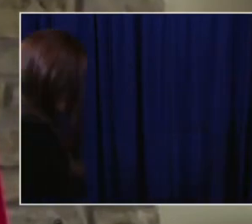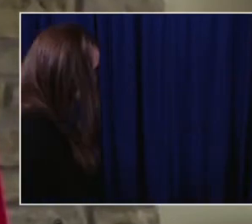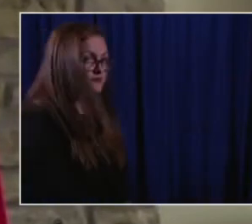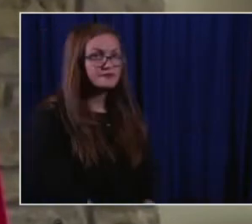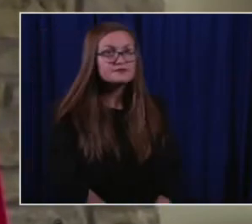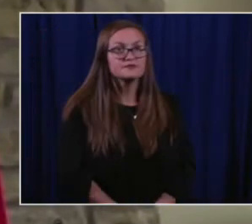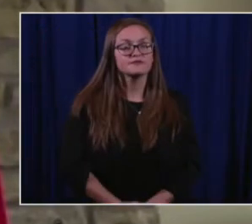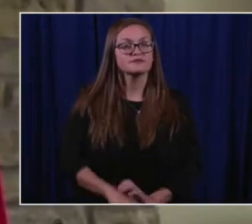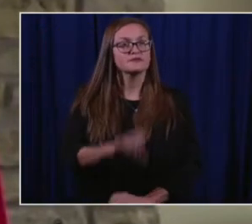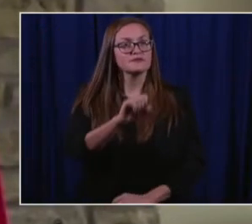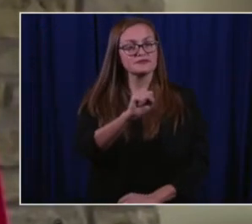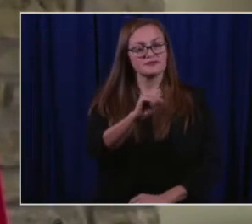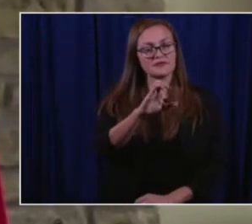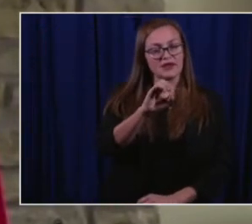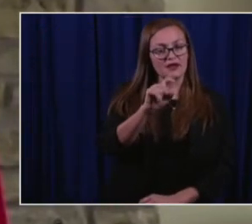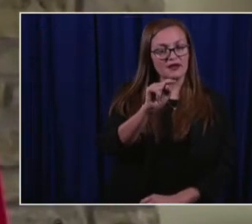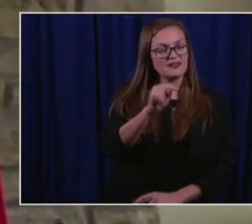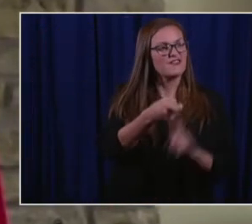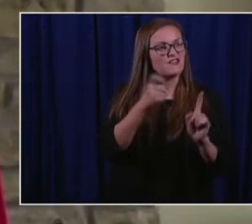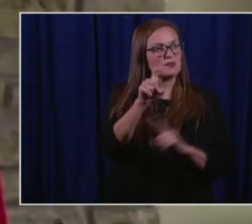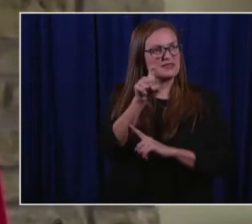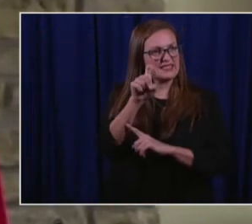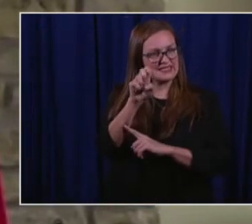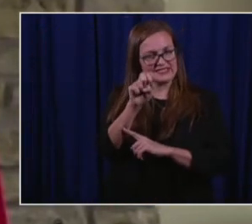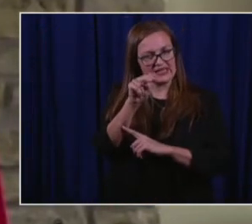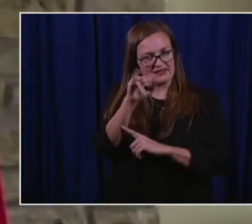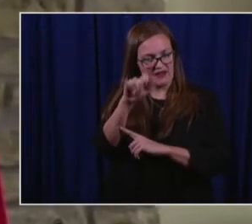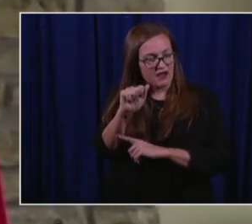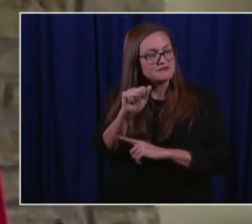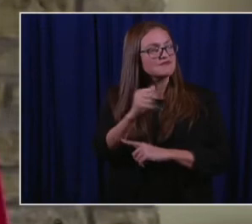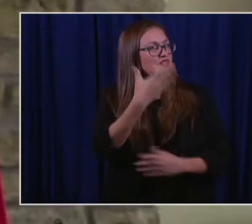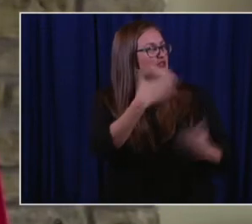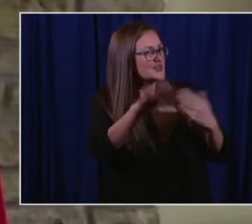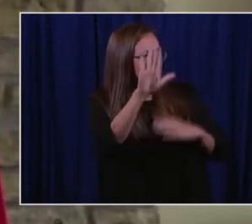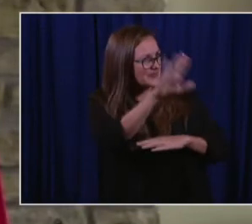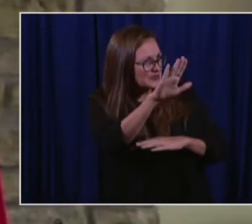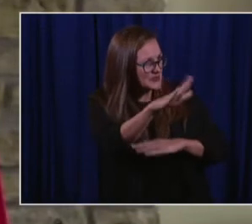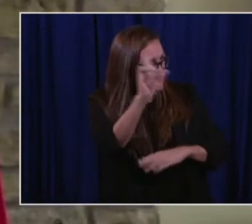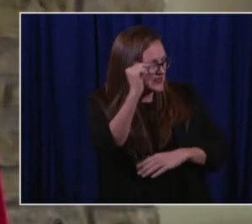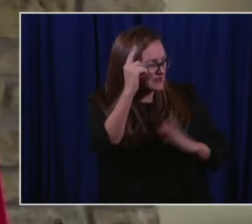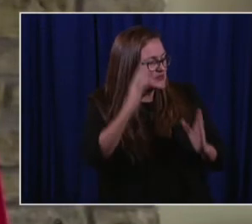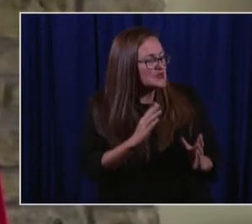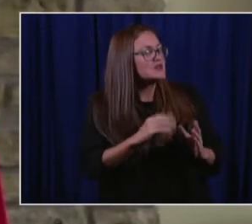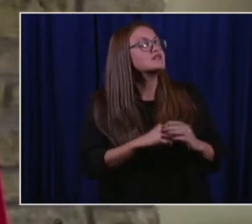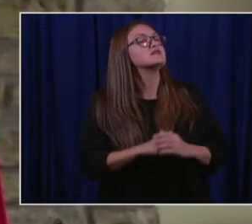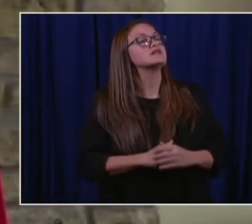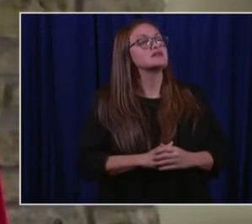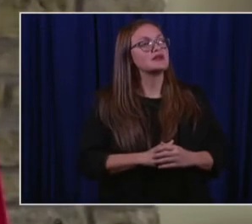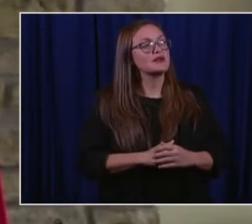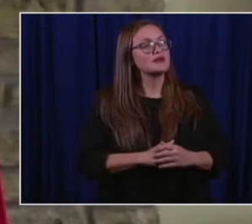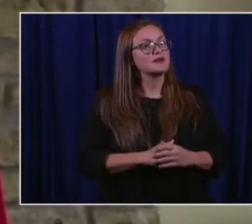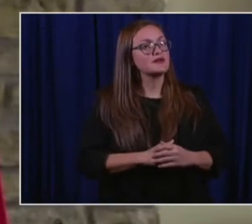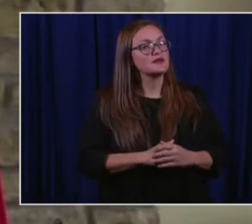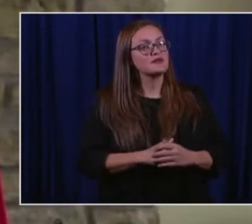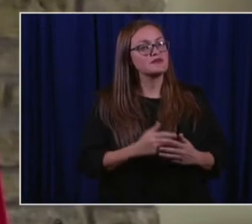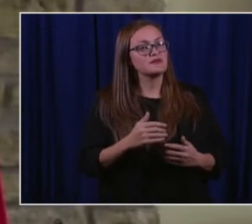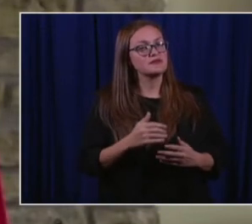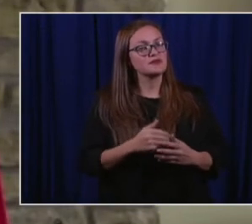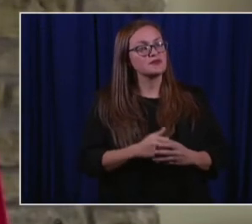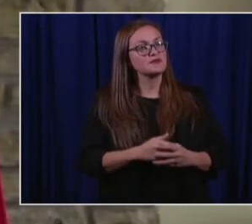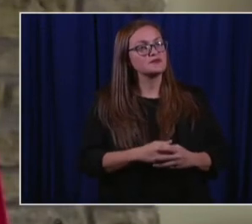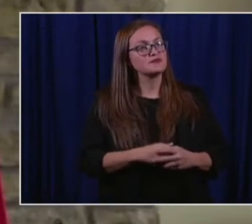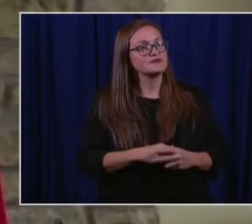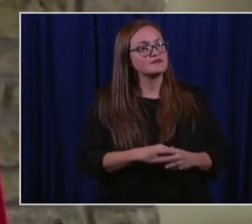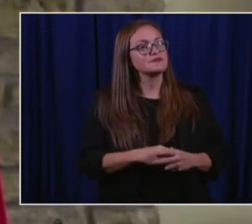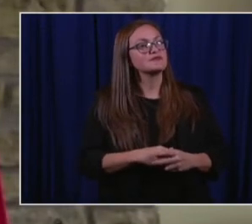Good afternoon, Governor. How are you? Good. Good. A non-COVID related question, if that's okay. There's